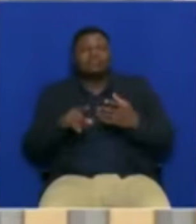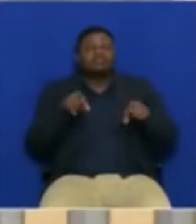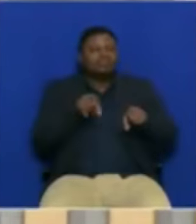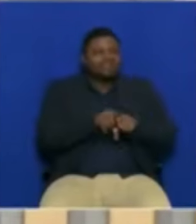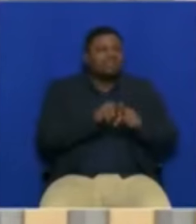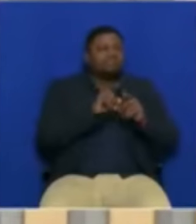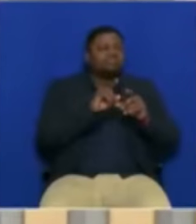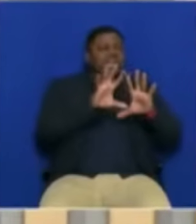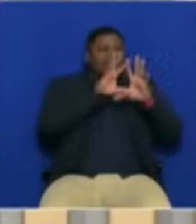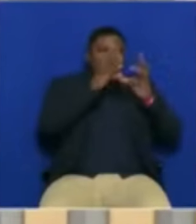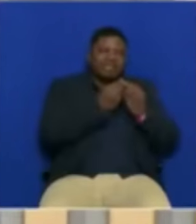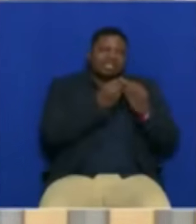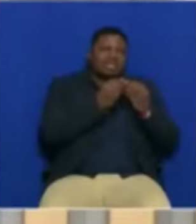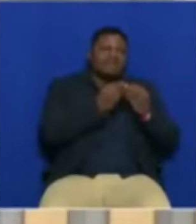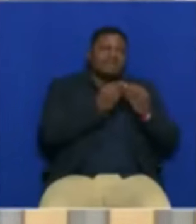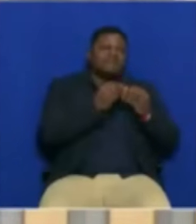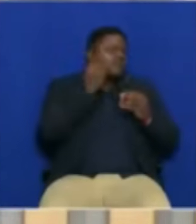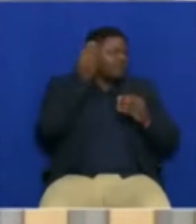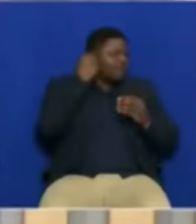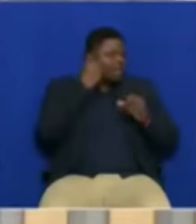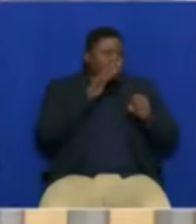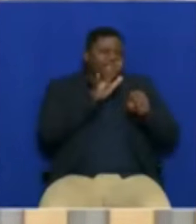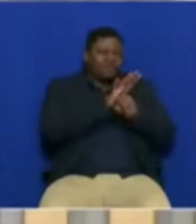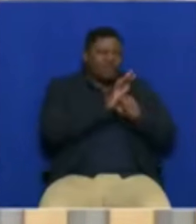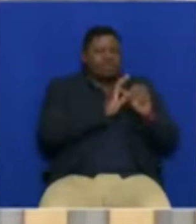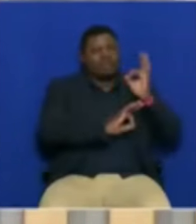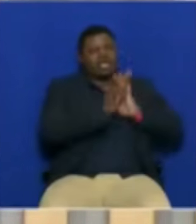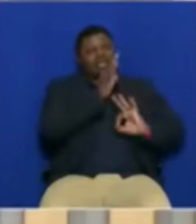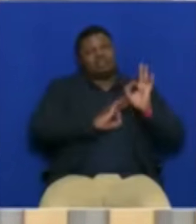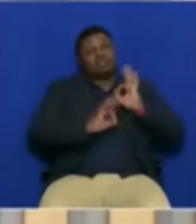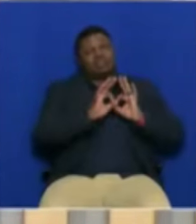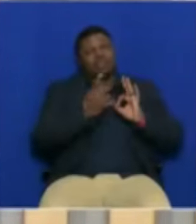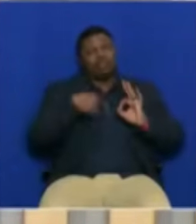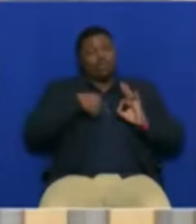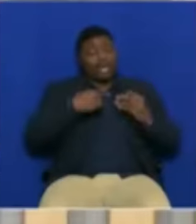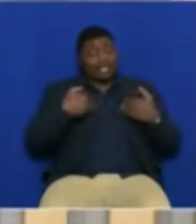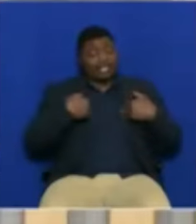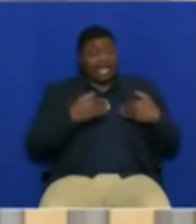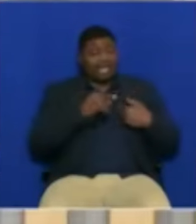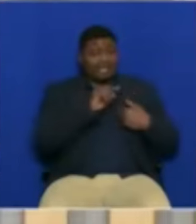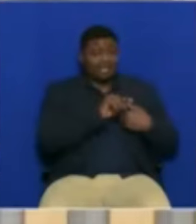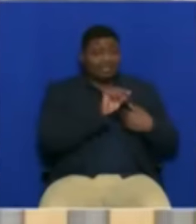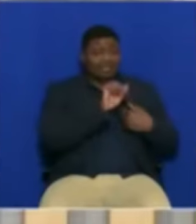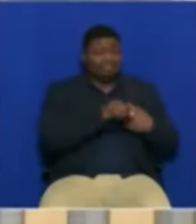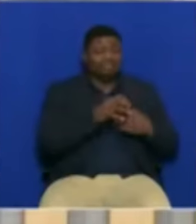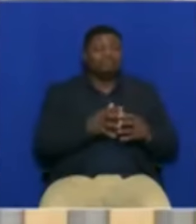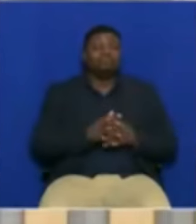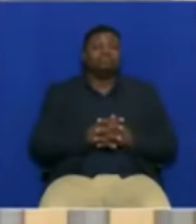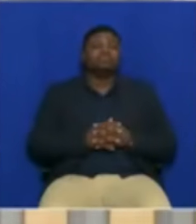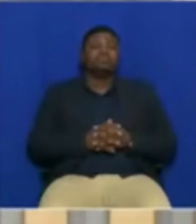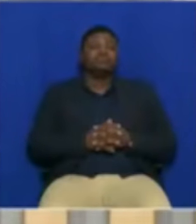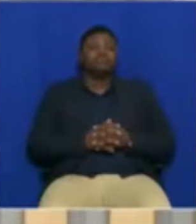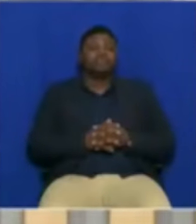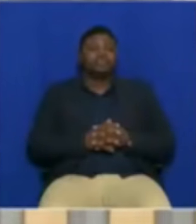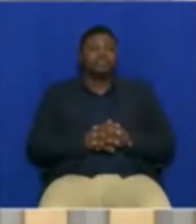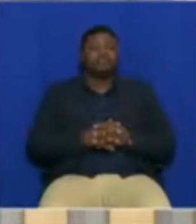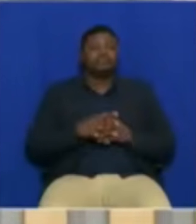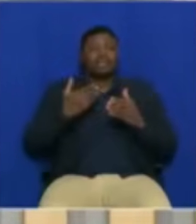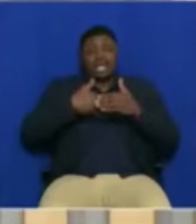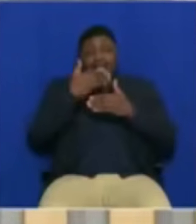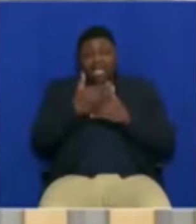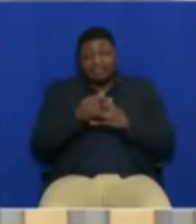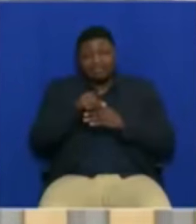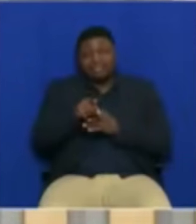we start from there. So basically what you're looking at here is that we'll start subpoenaing documents, looking for